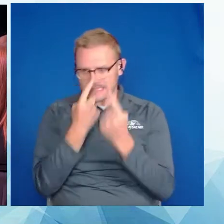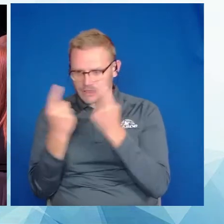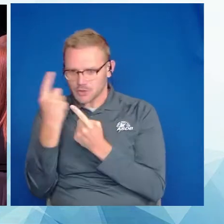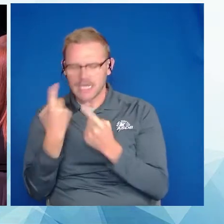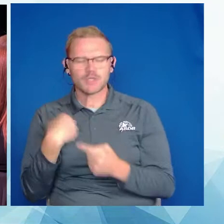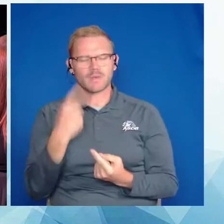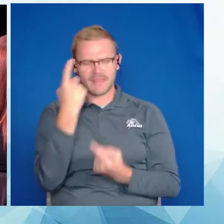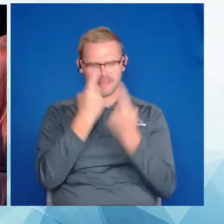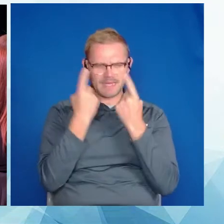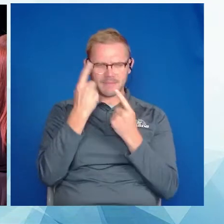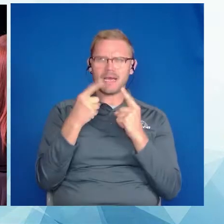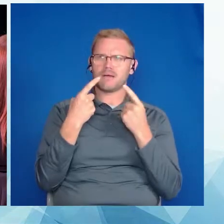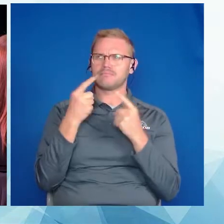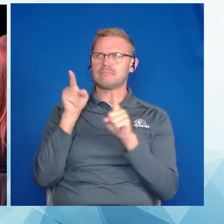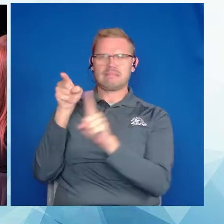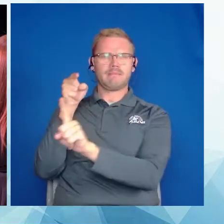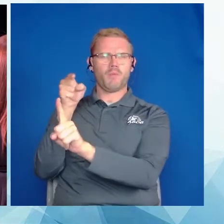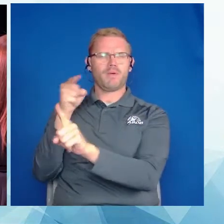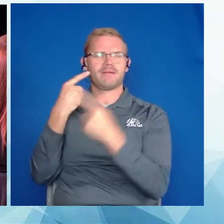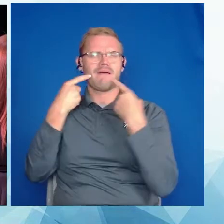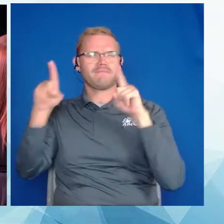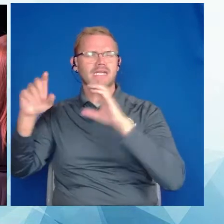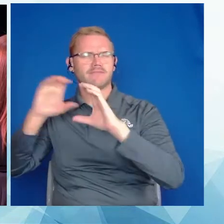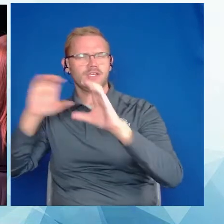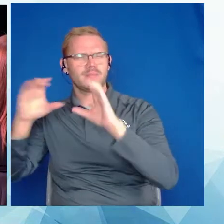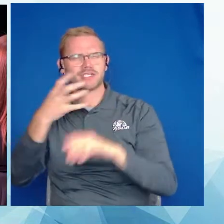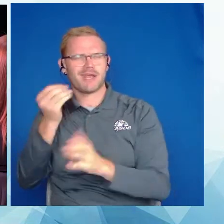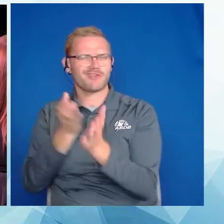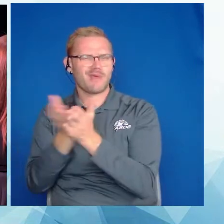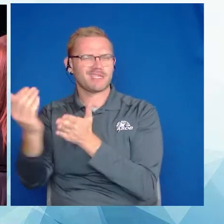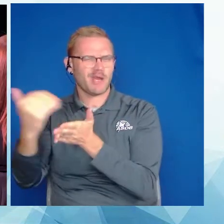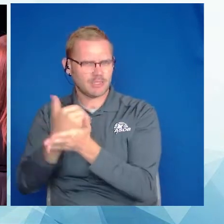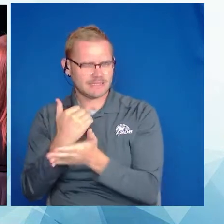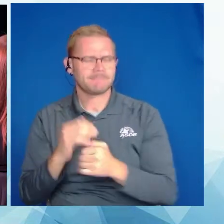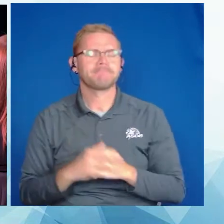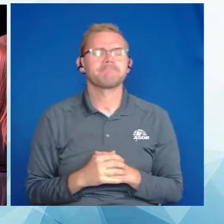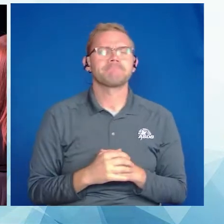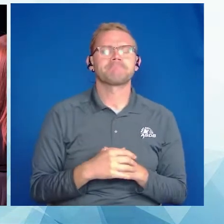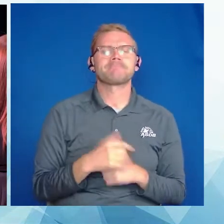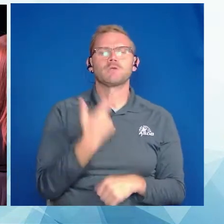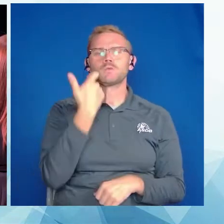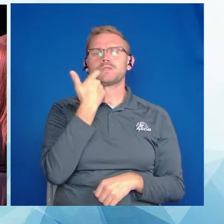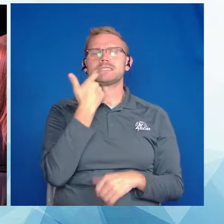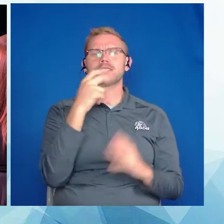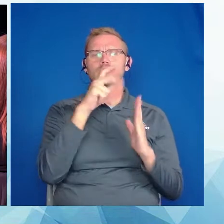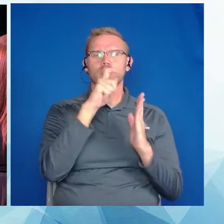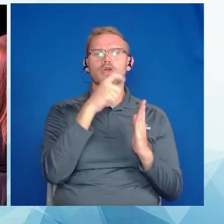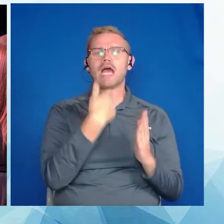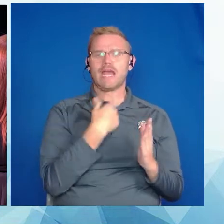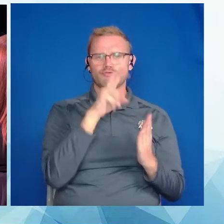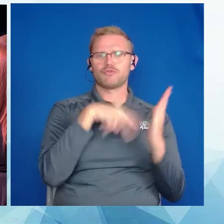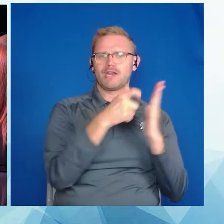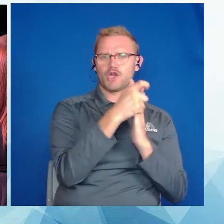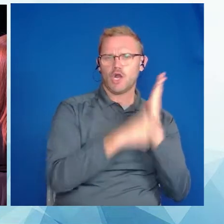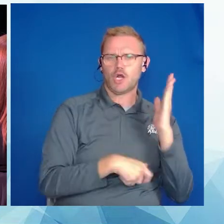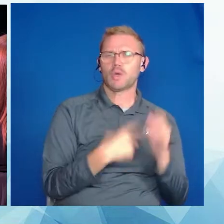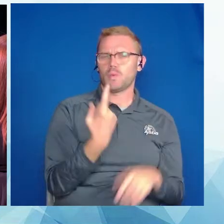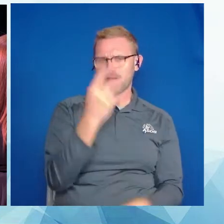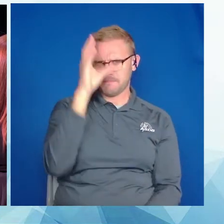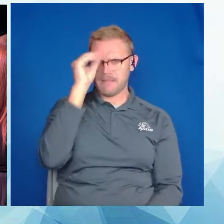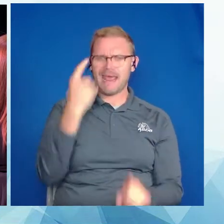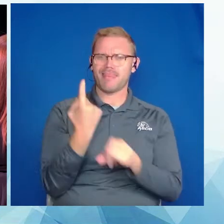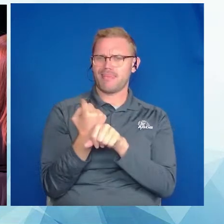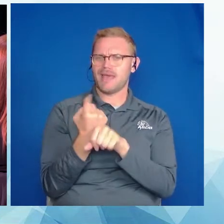think about effective communication and transparency. I read an article about a man last year who